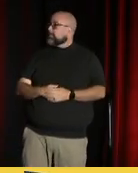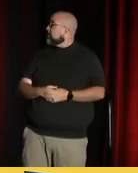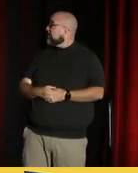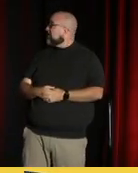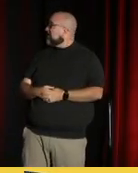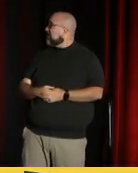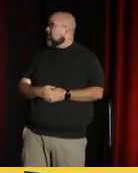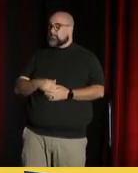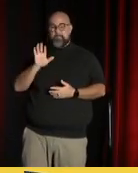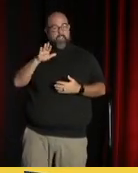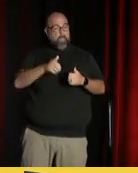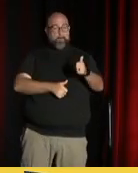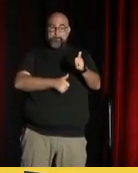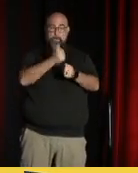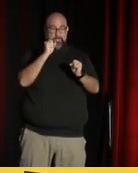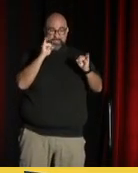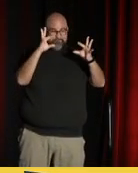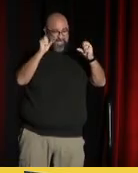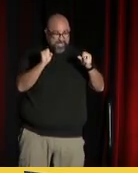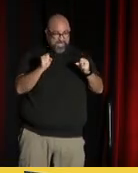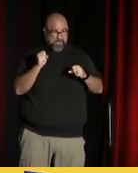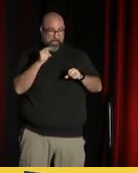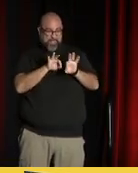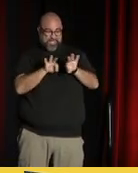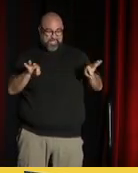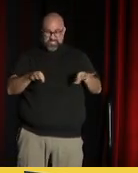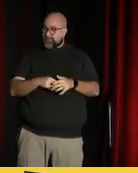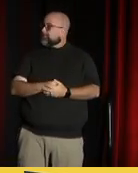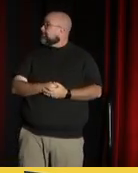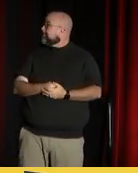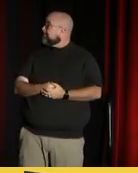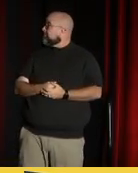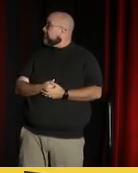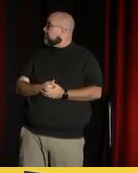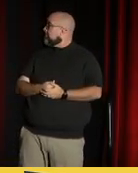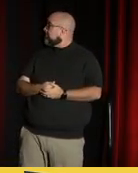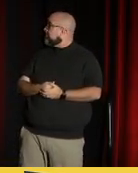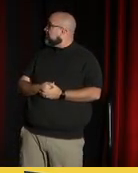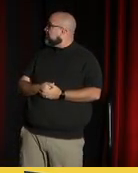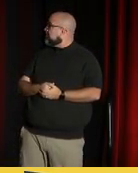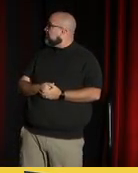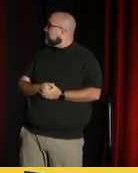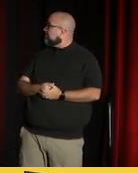the most amazing thing about this little stick is this.